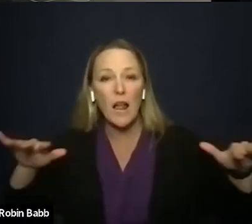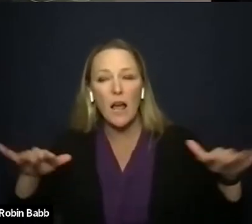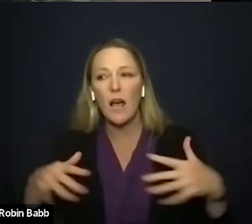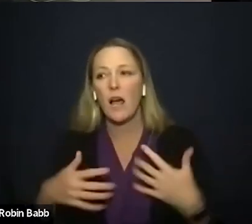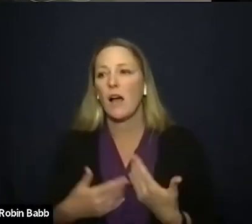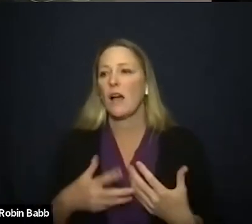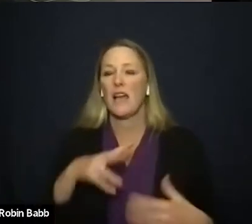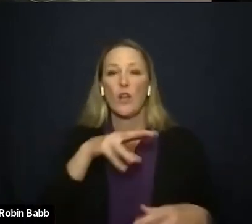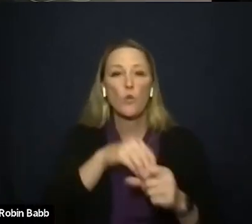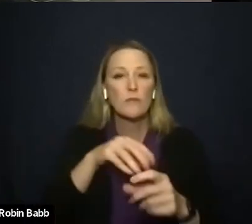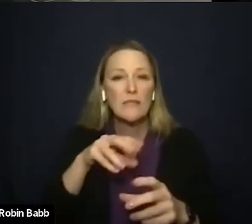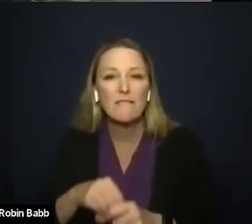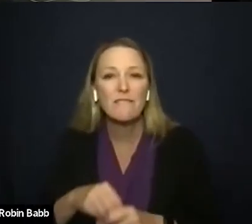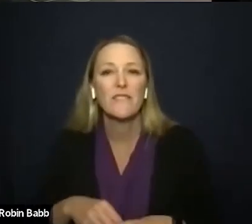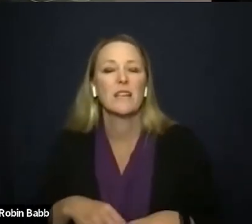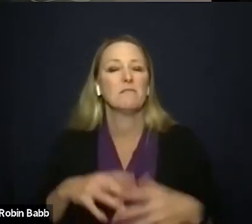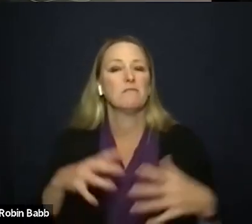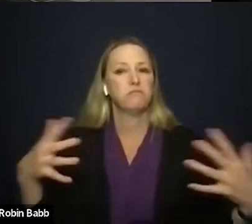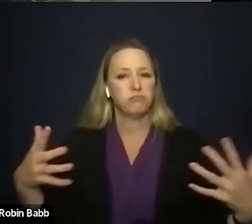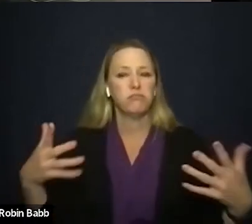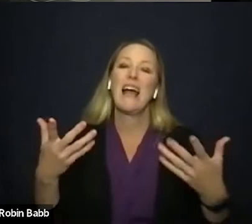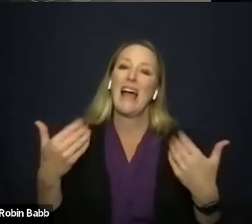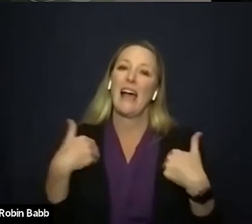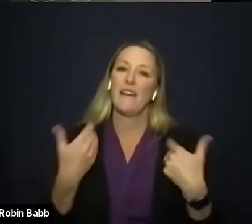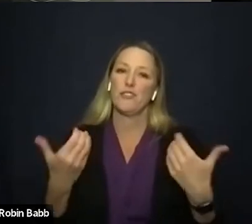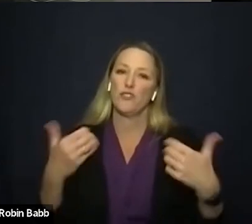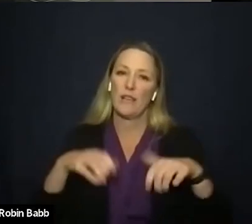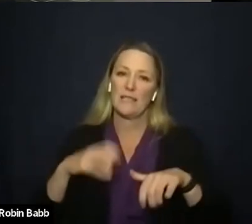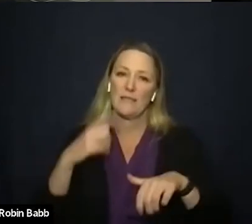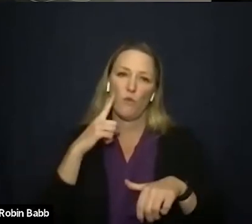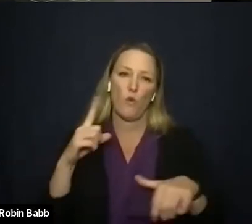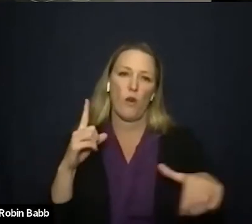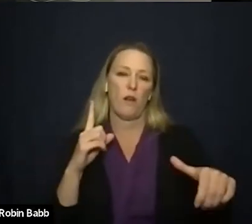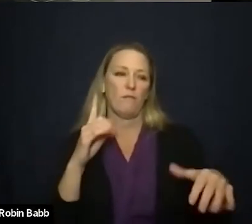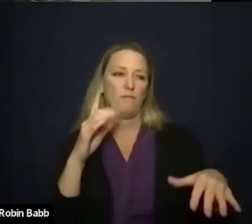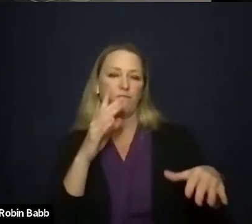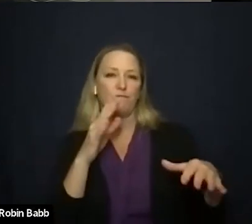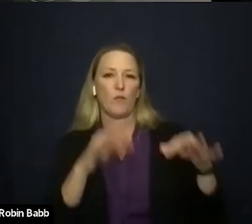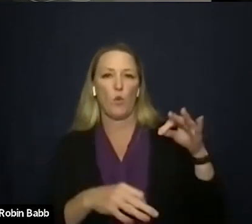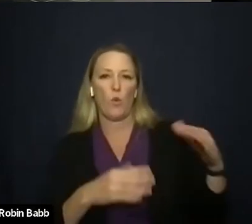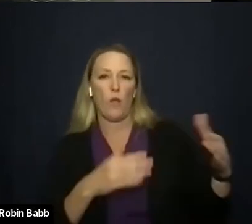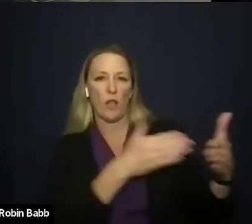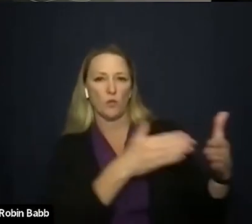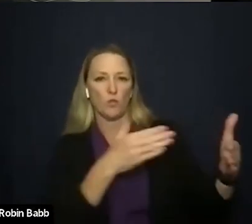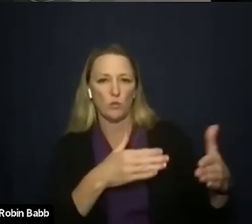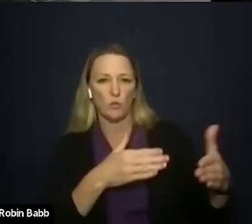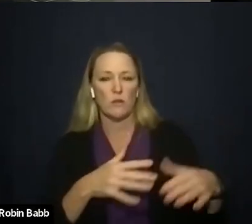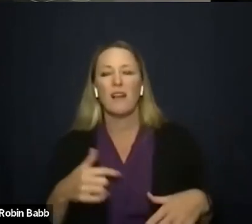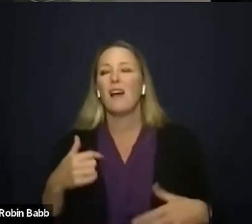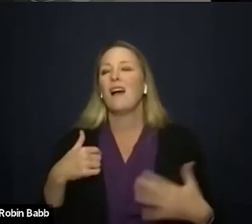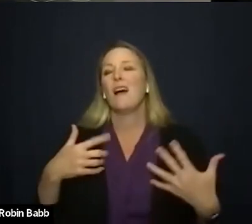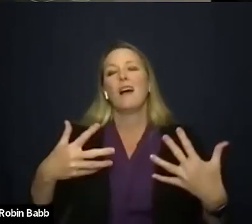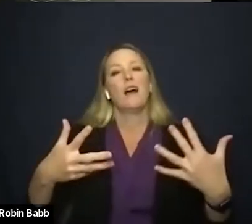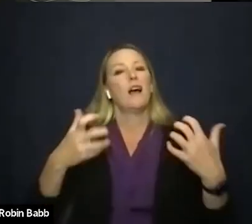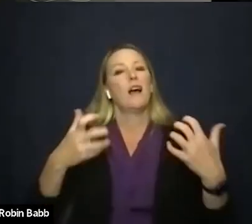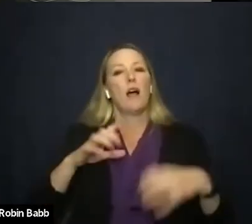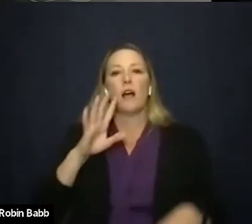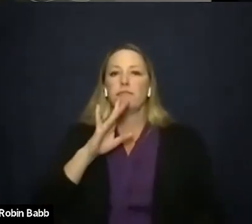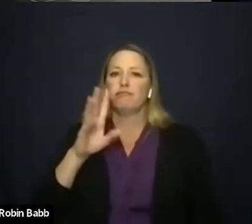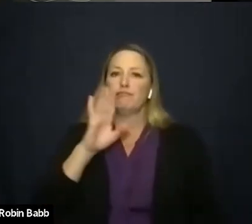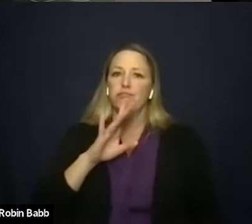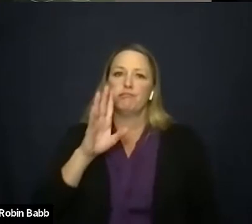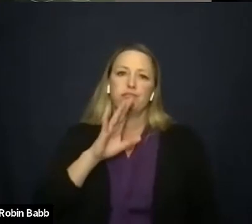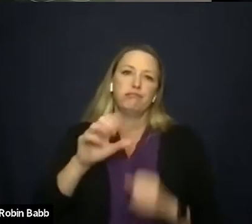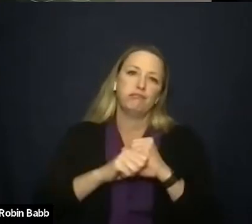that there would be a lawsuit filed and without you know getting into a long-winded thing before a